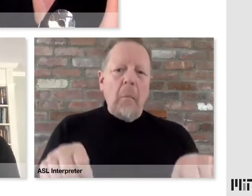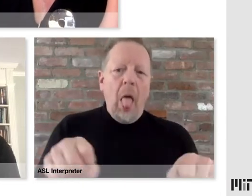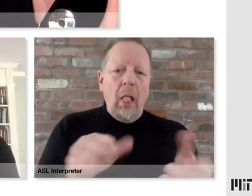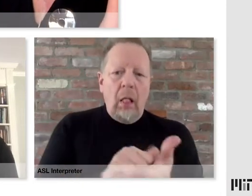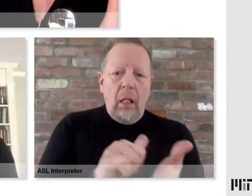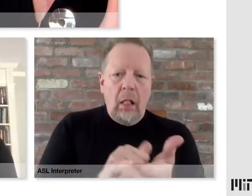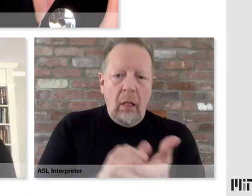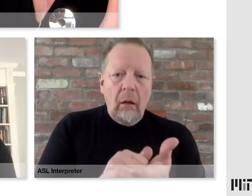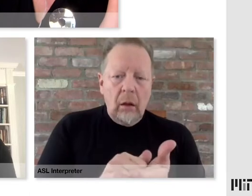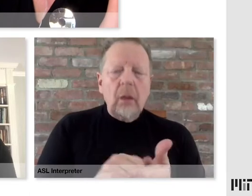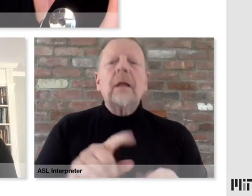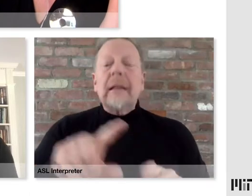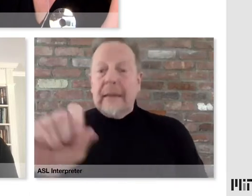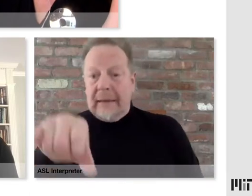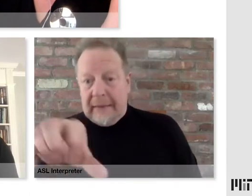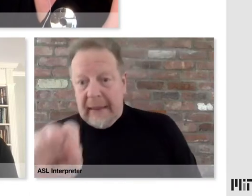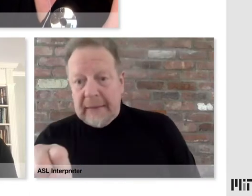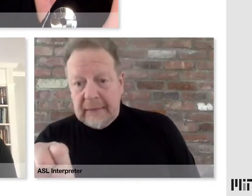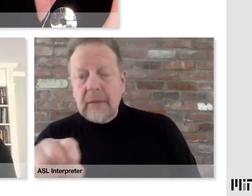and